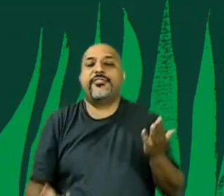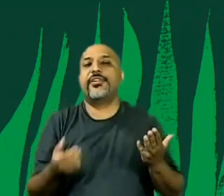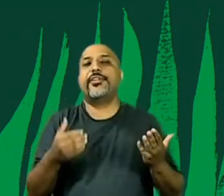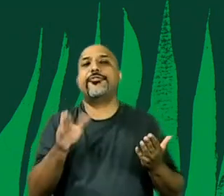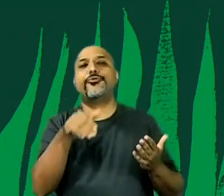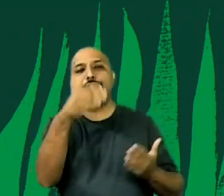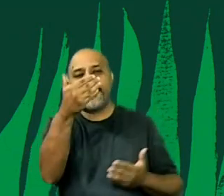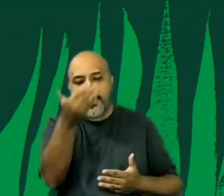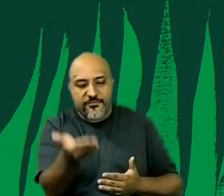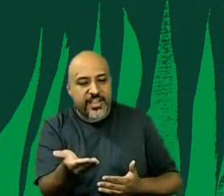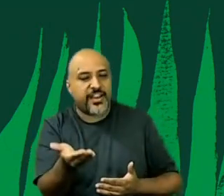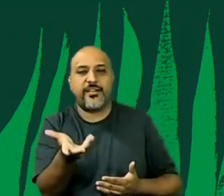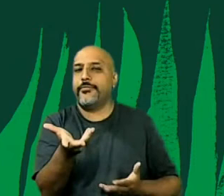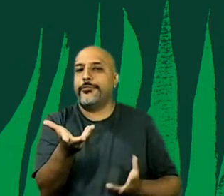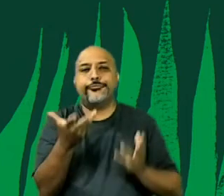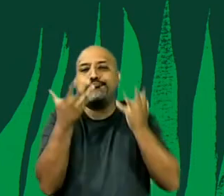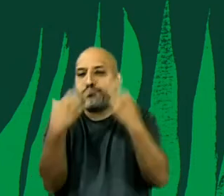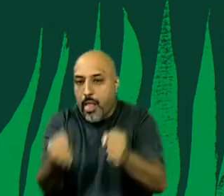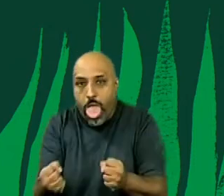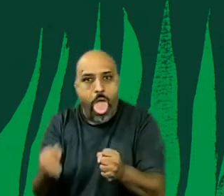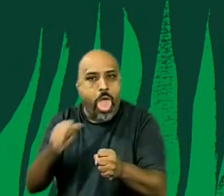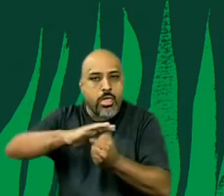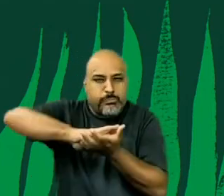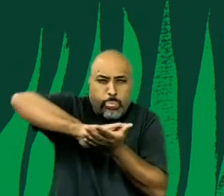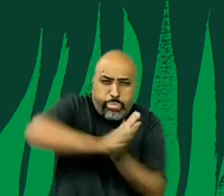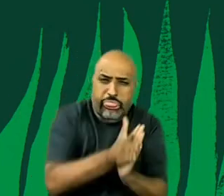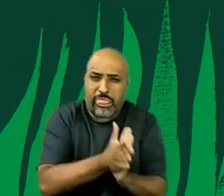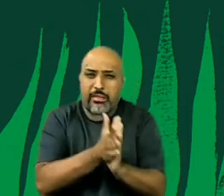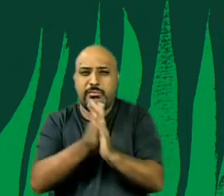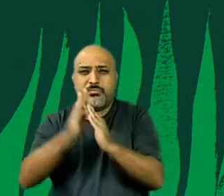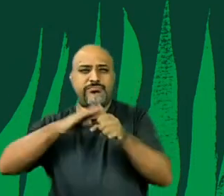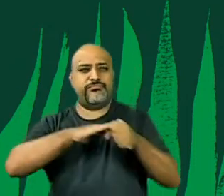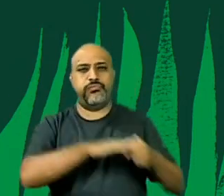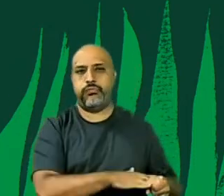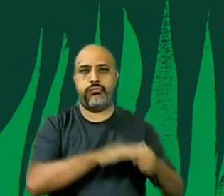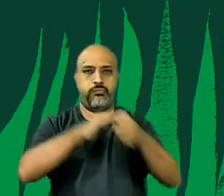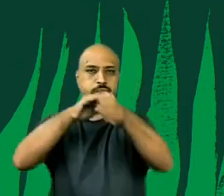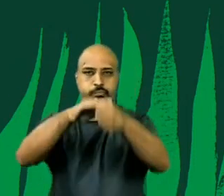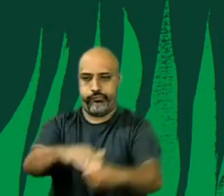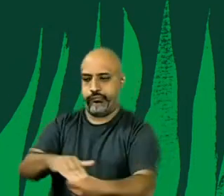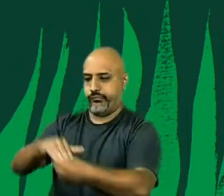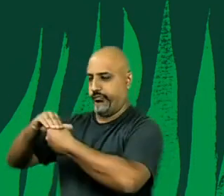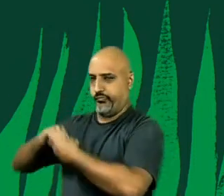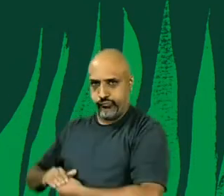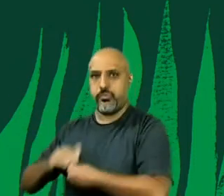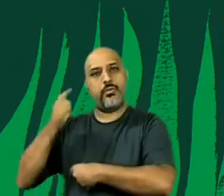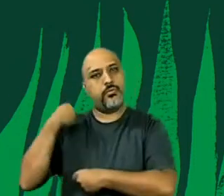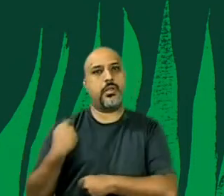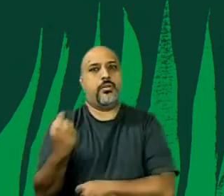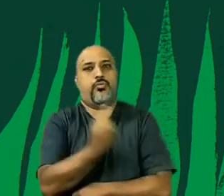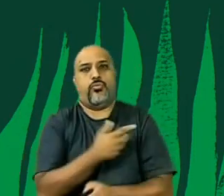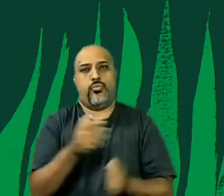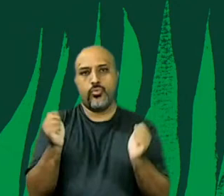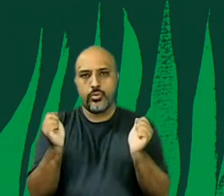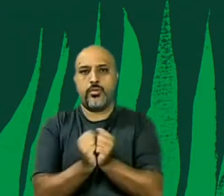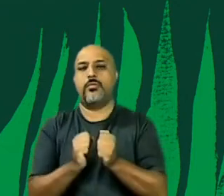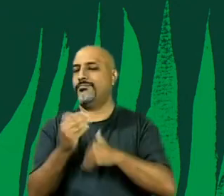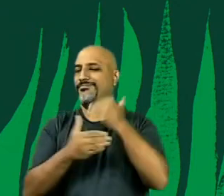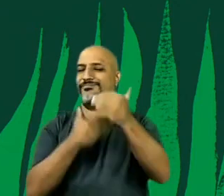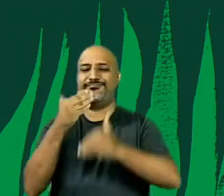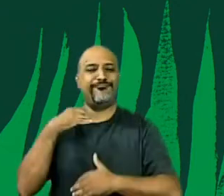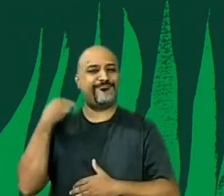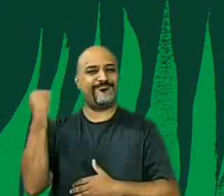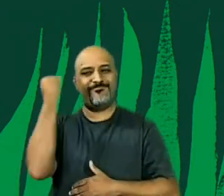your references, or they swallow you and destroy you. So I think that you have to be together with ours.